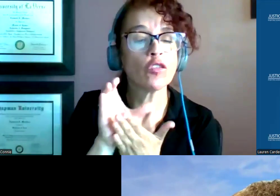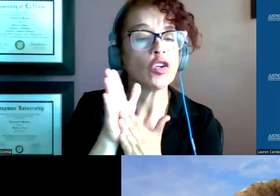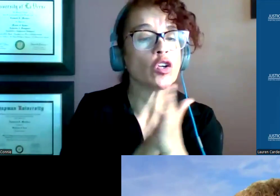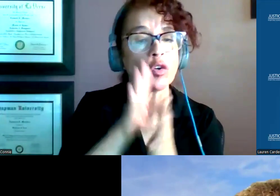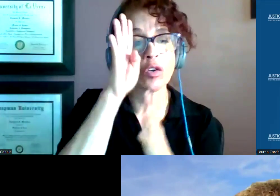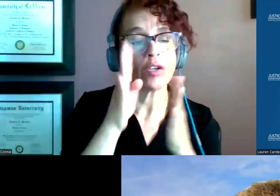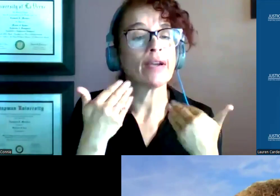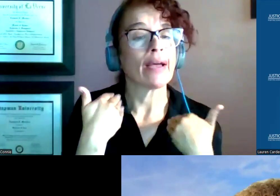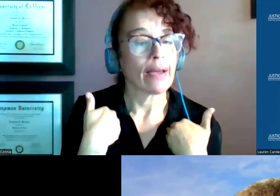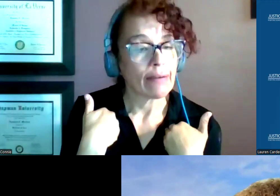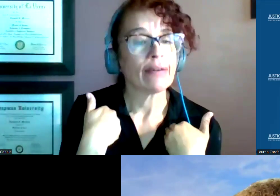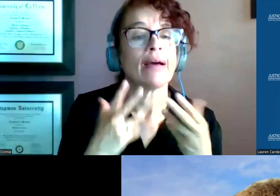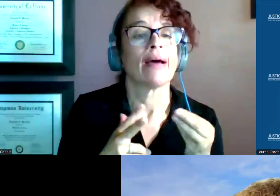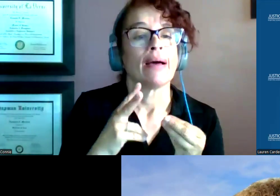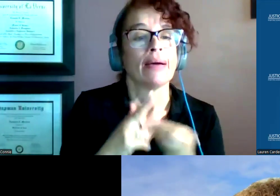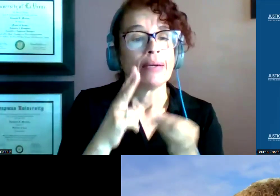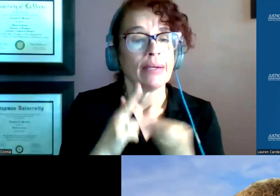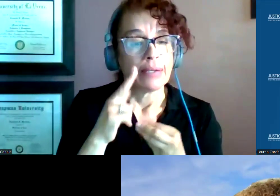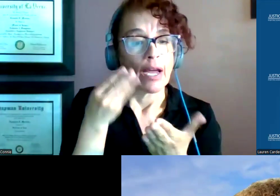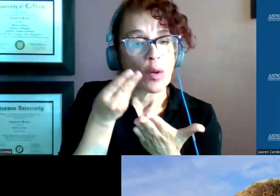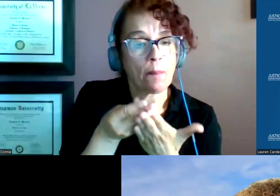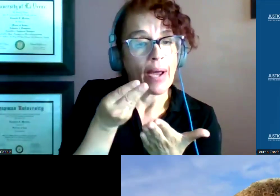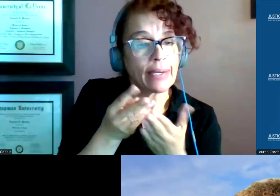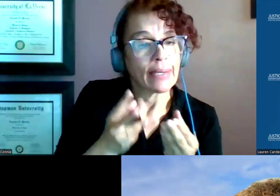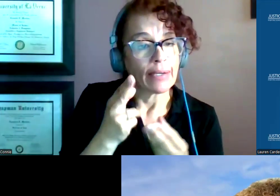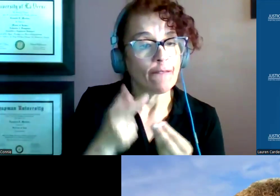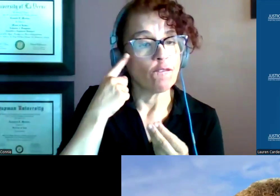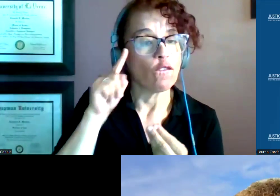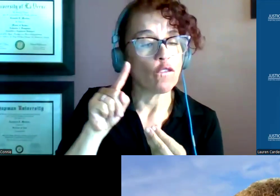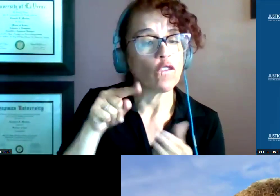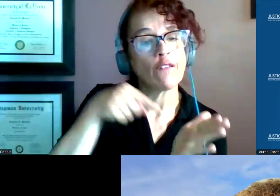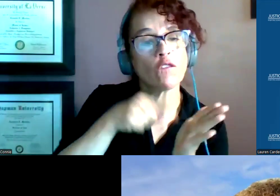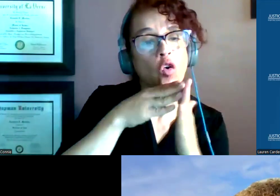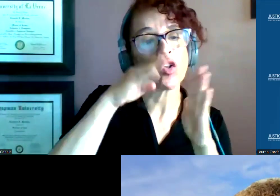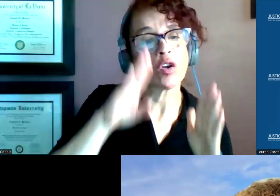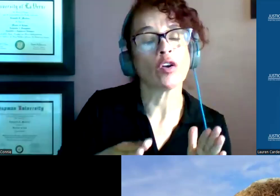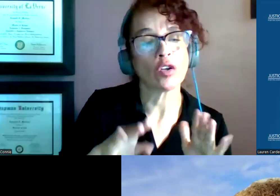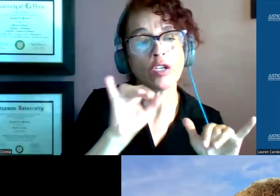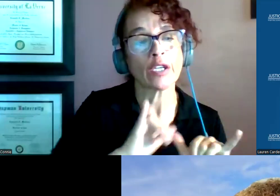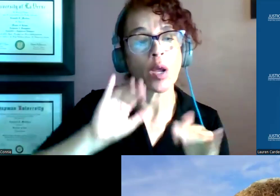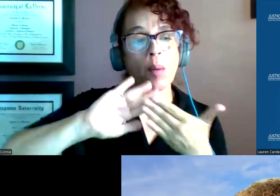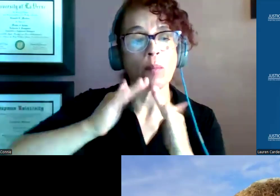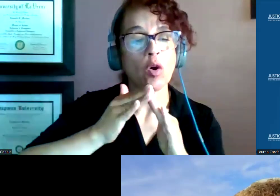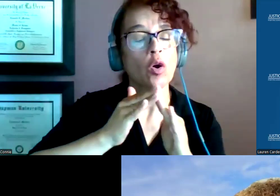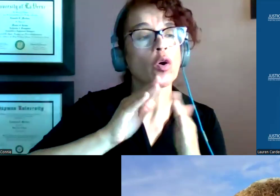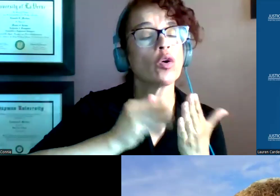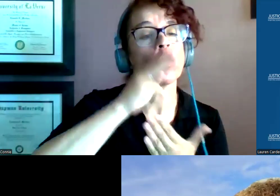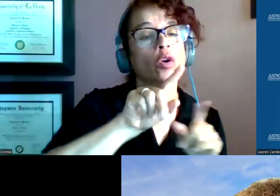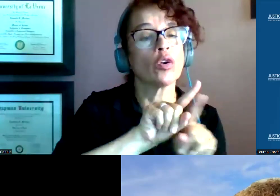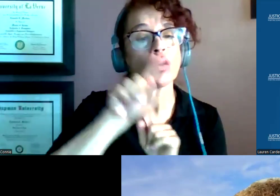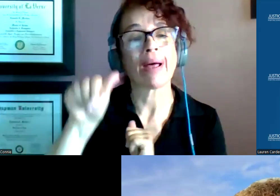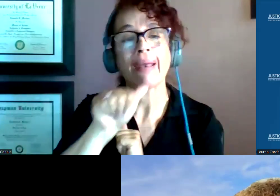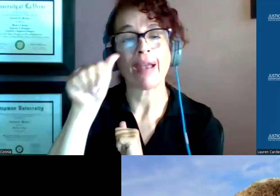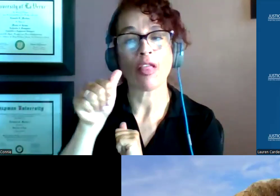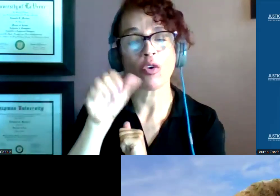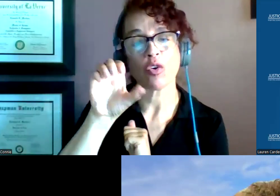for HAP, and actually had cuts to funding for the Affordable Housing and Sustainable Communities program, which is also another source